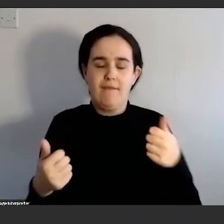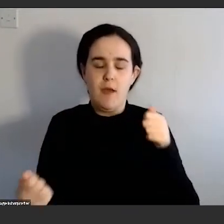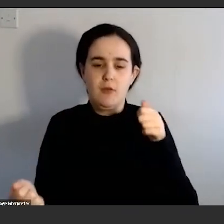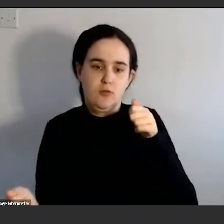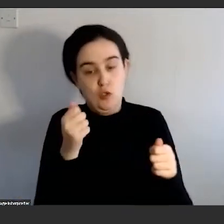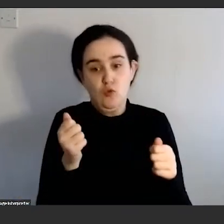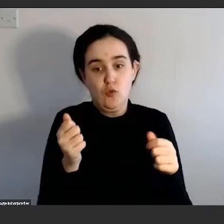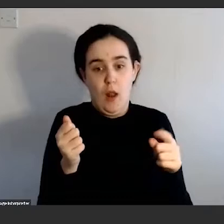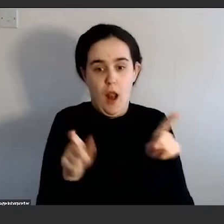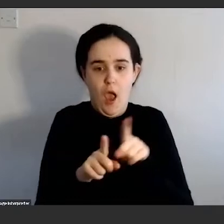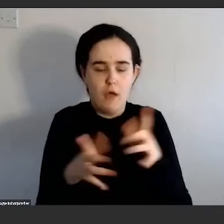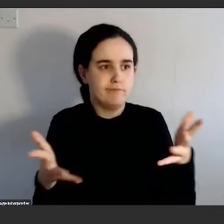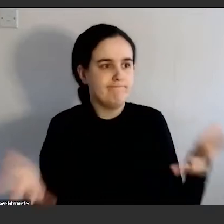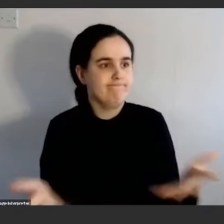addressable.